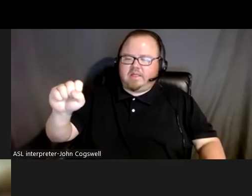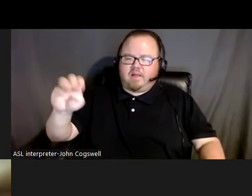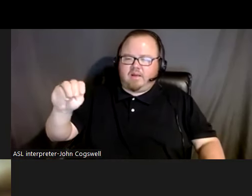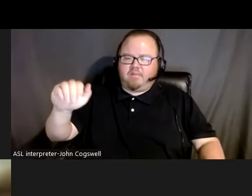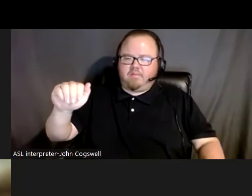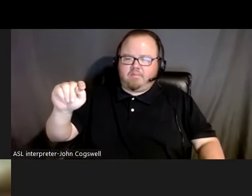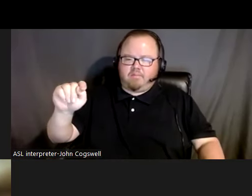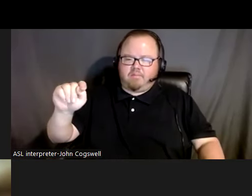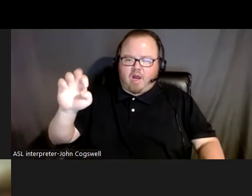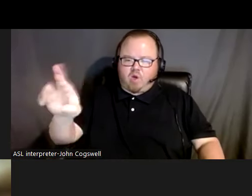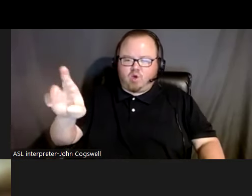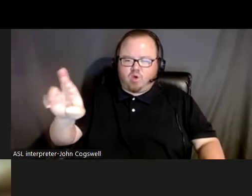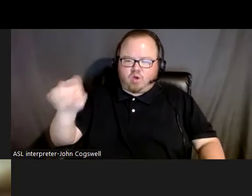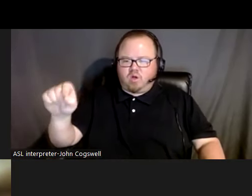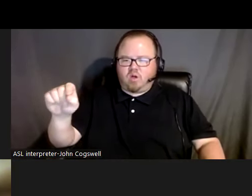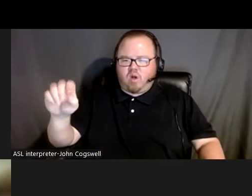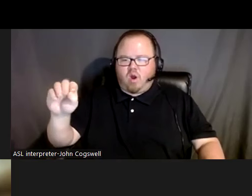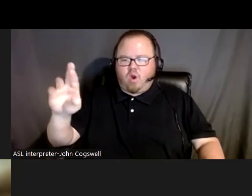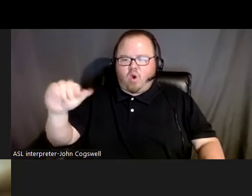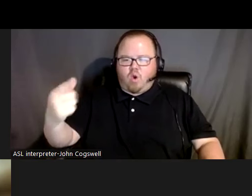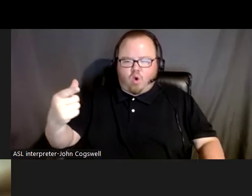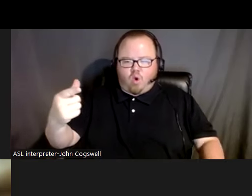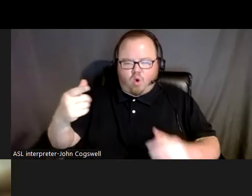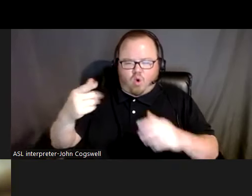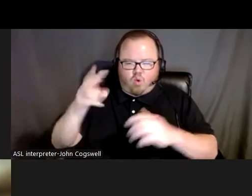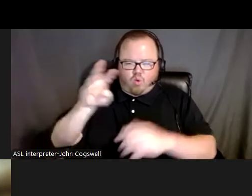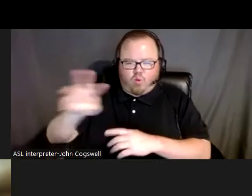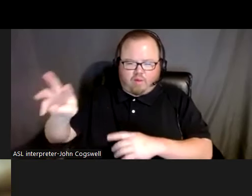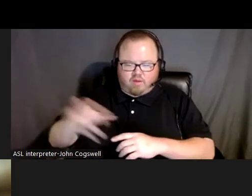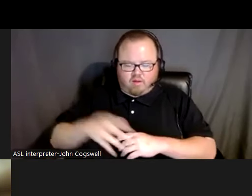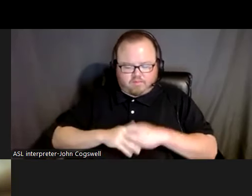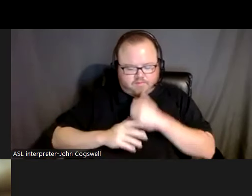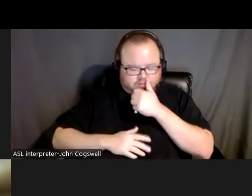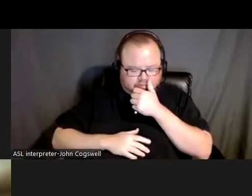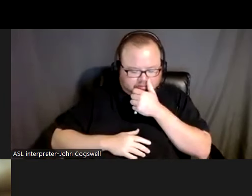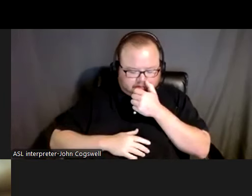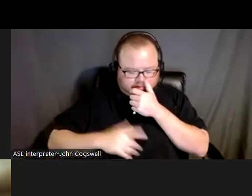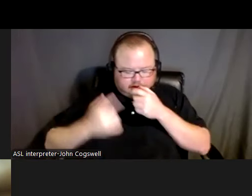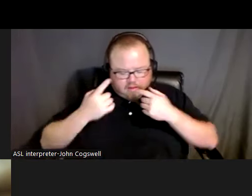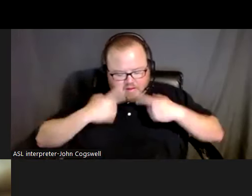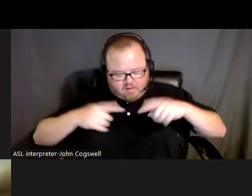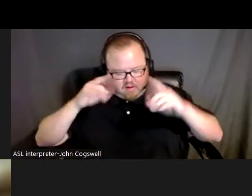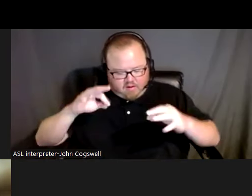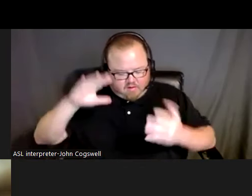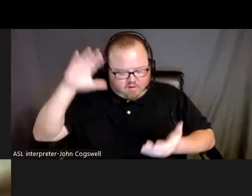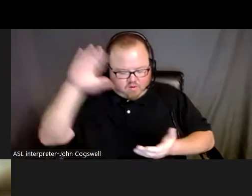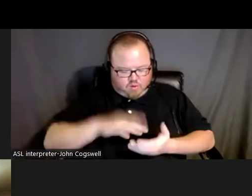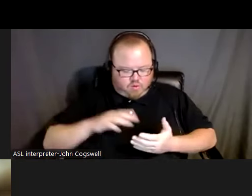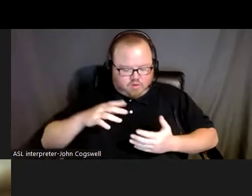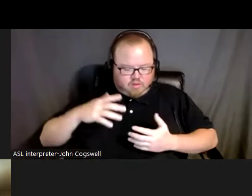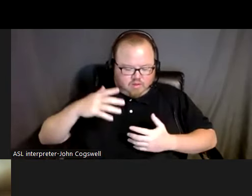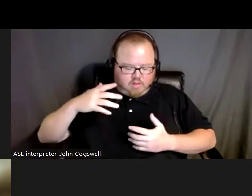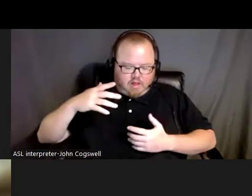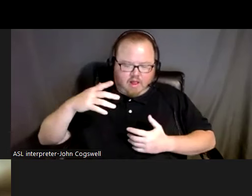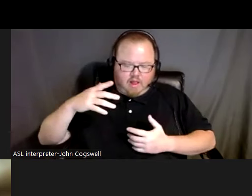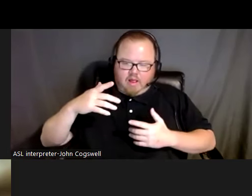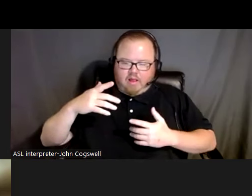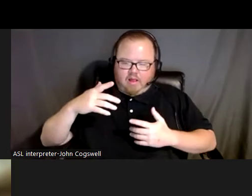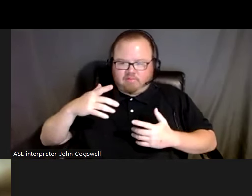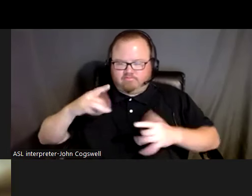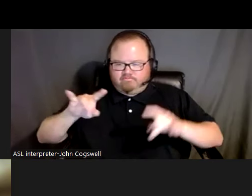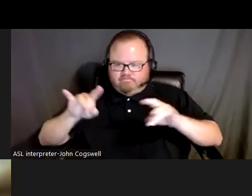website. Um, just the effectiveness of reducing access to lethal means, the